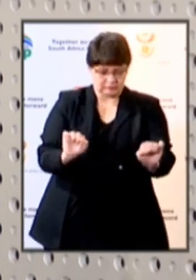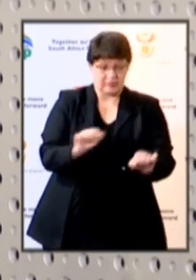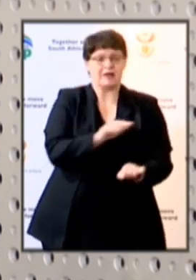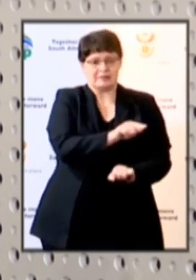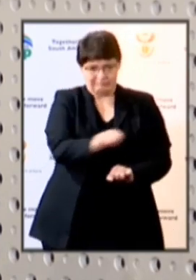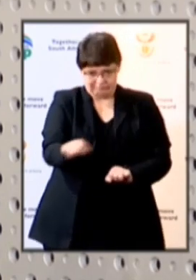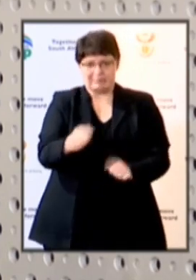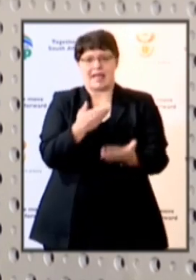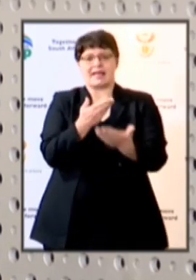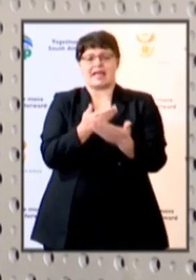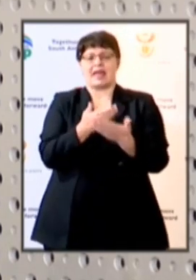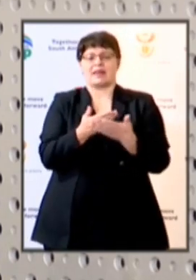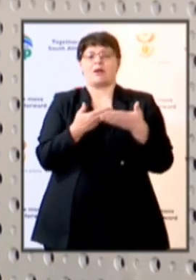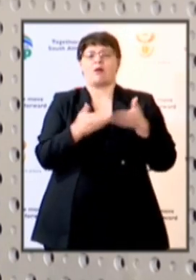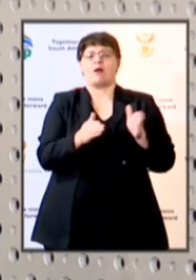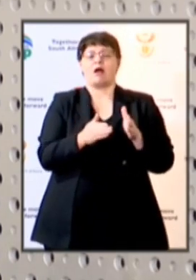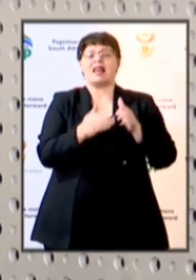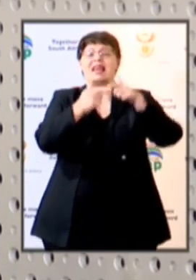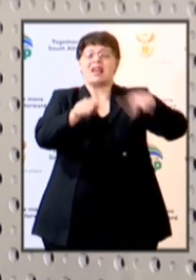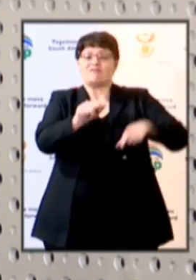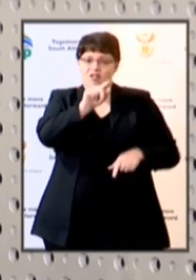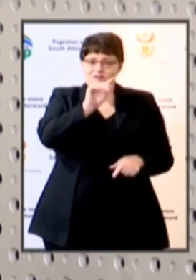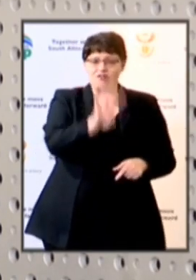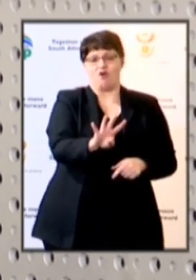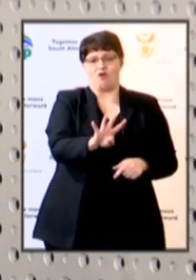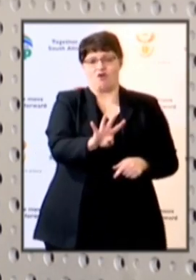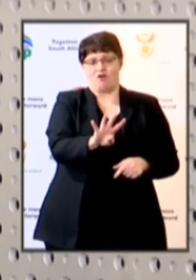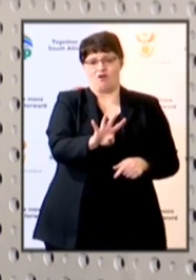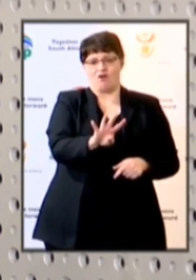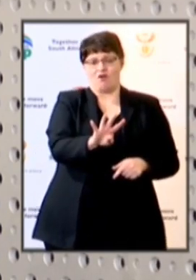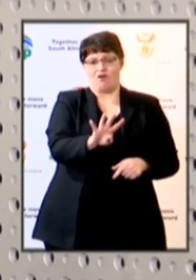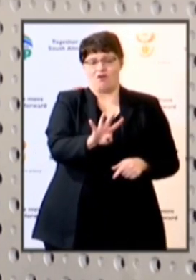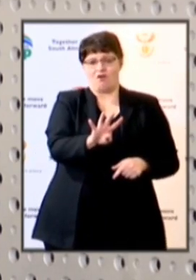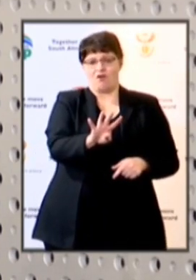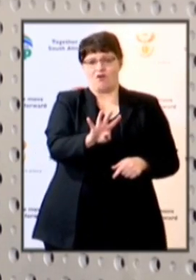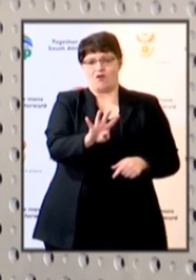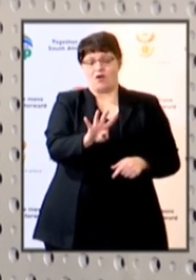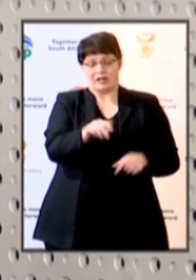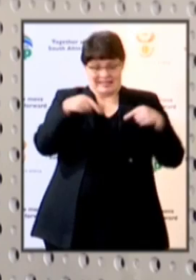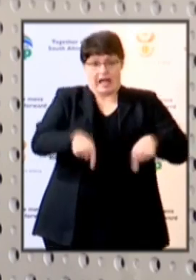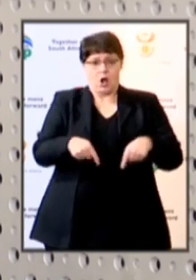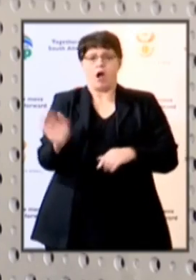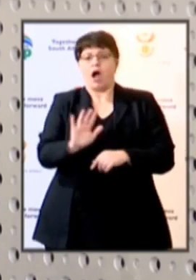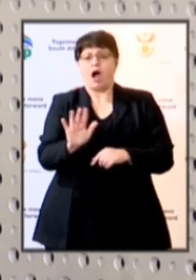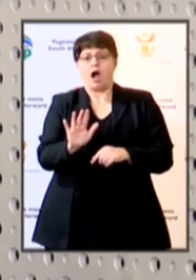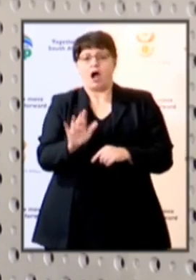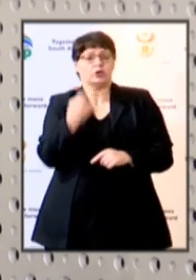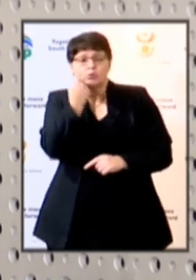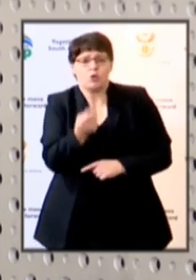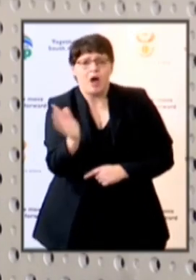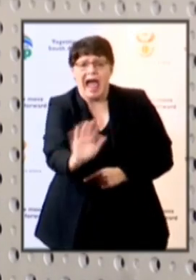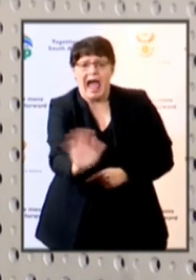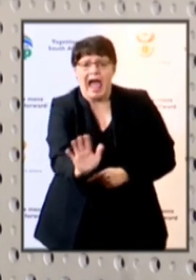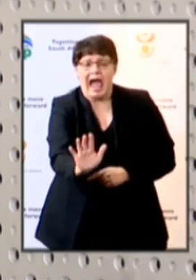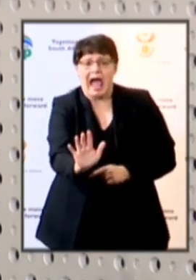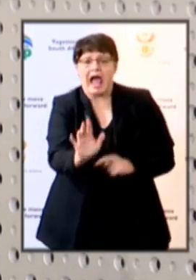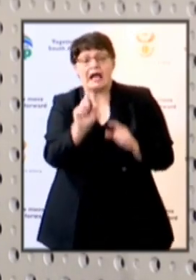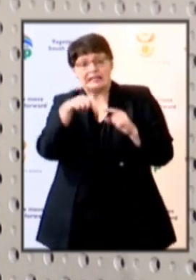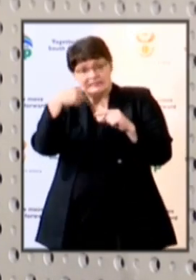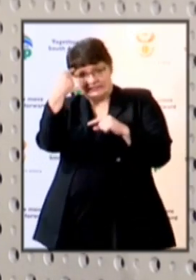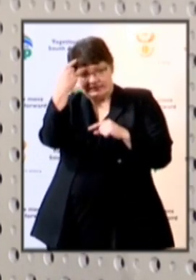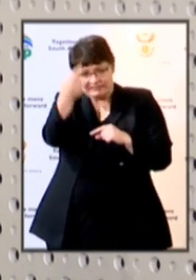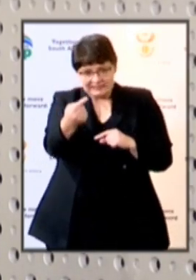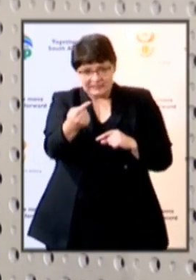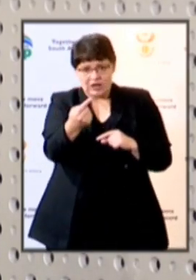operate under level four in a few days' time. And not tomorrow, by the way, and